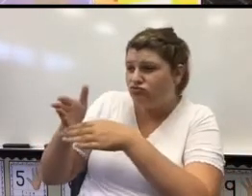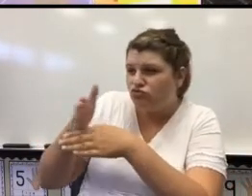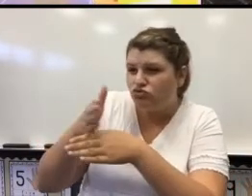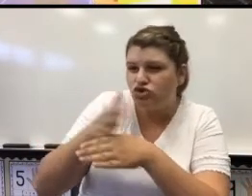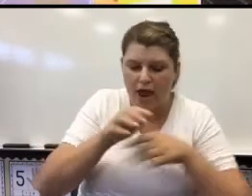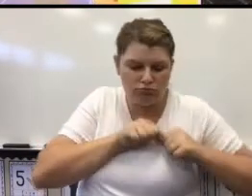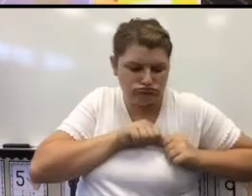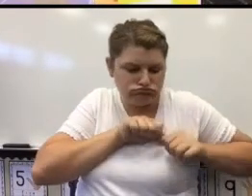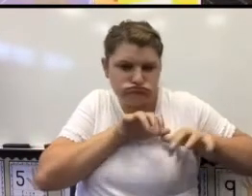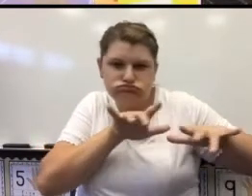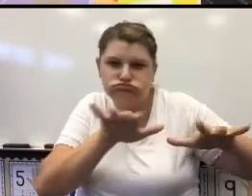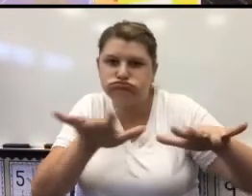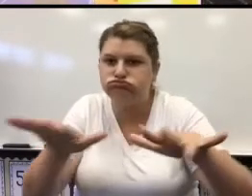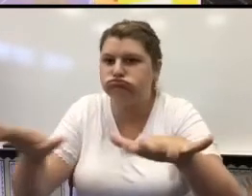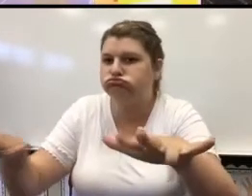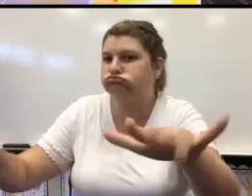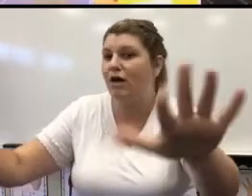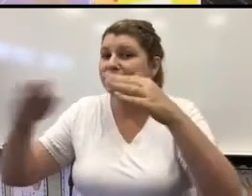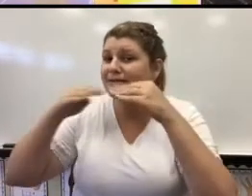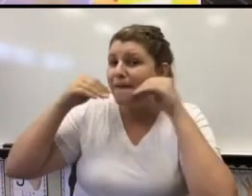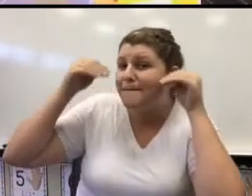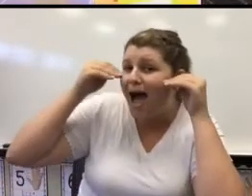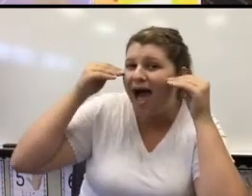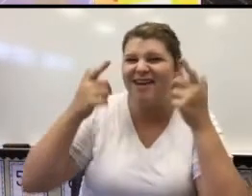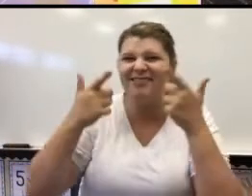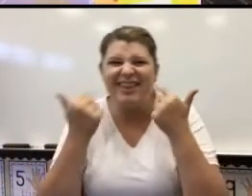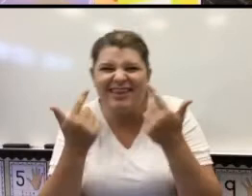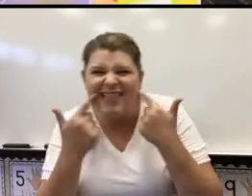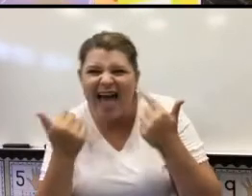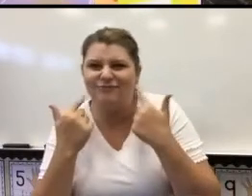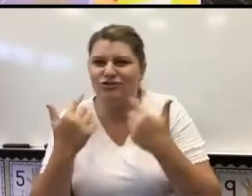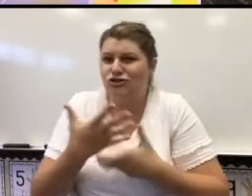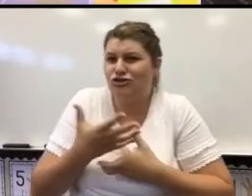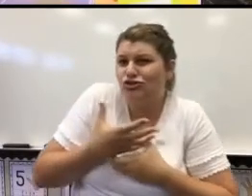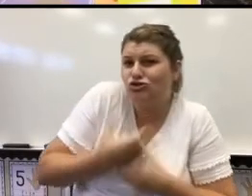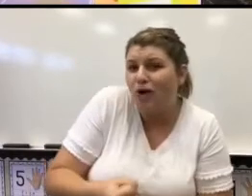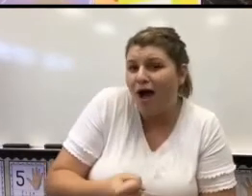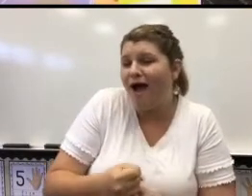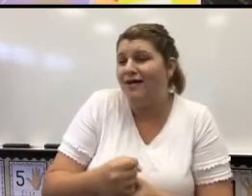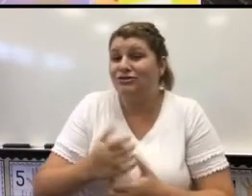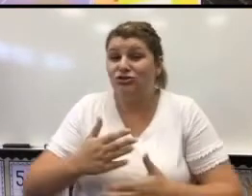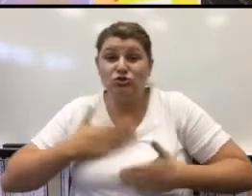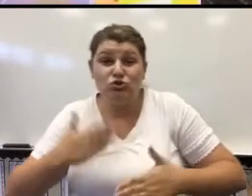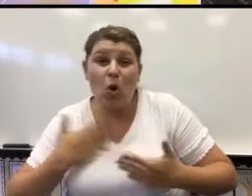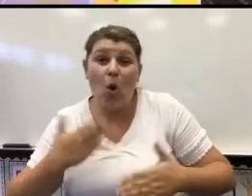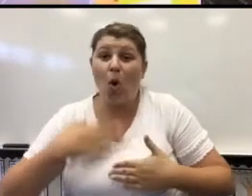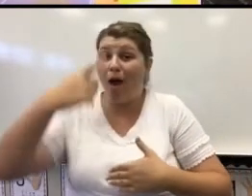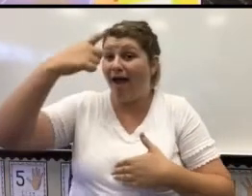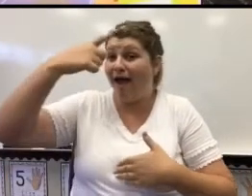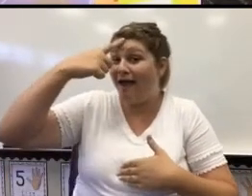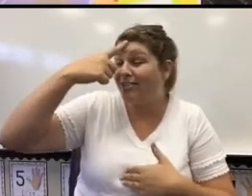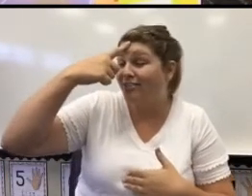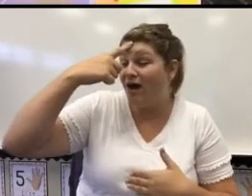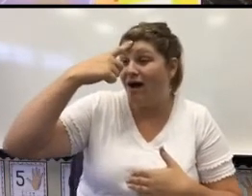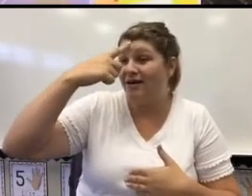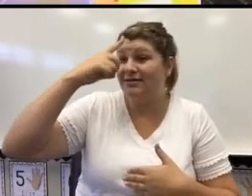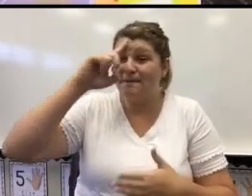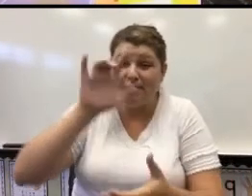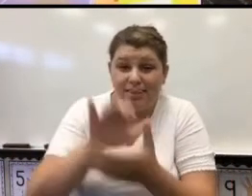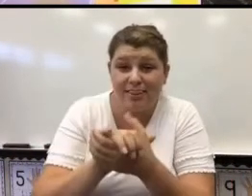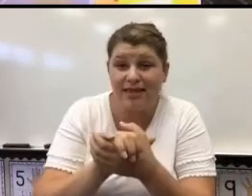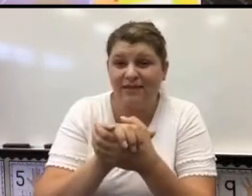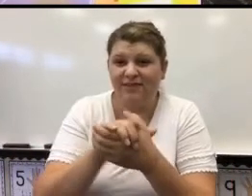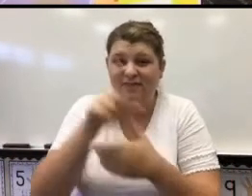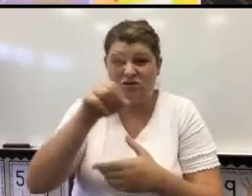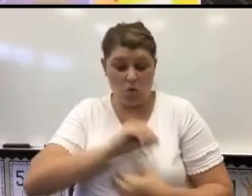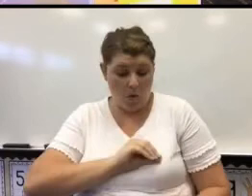with others, said Joy. It is smiles, laughter, gratitude, trust,